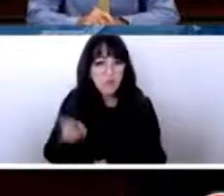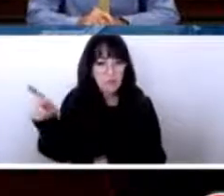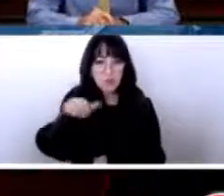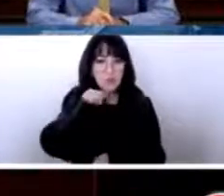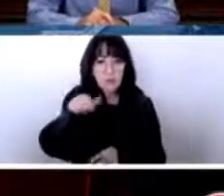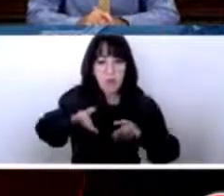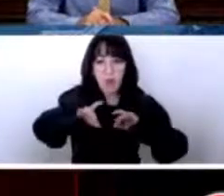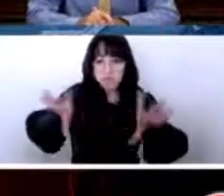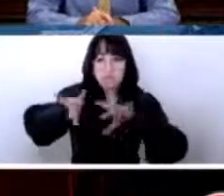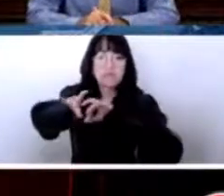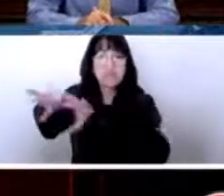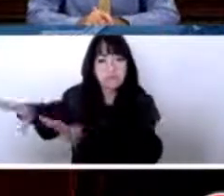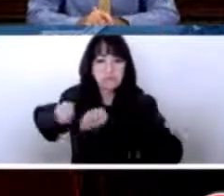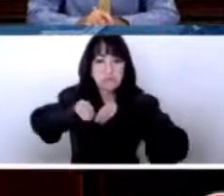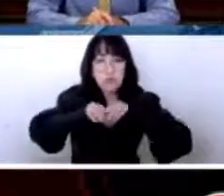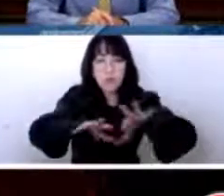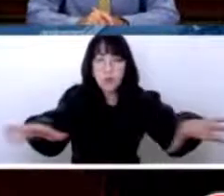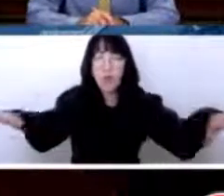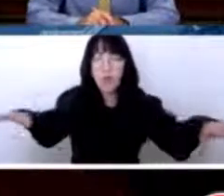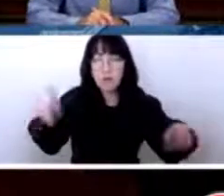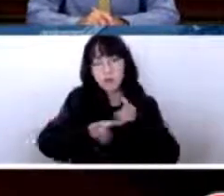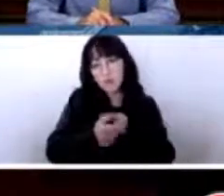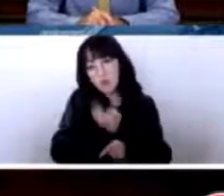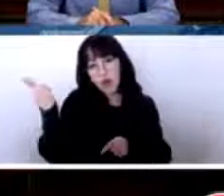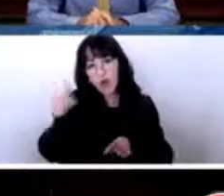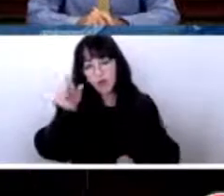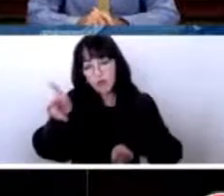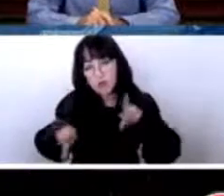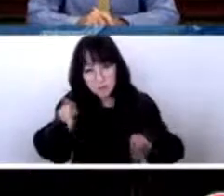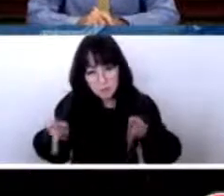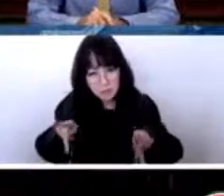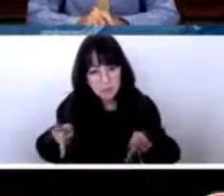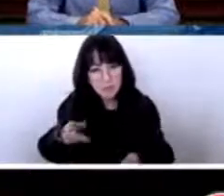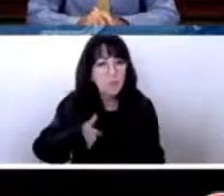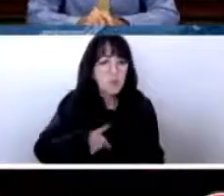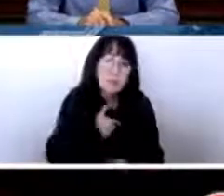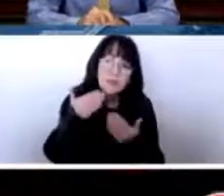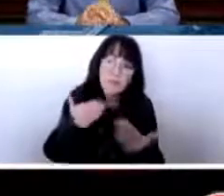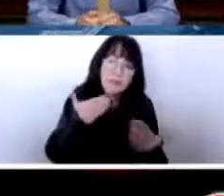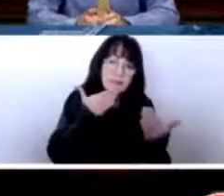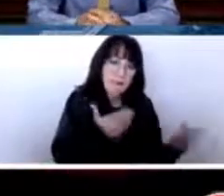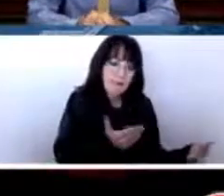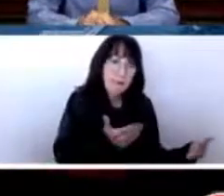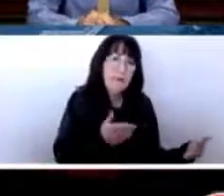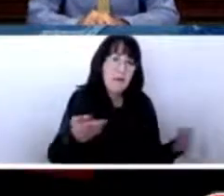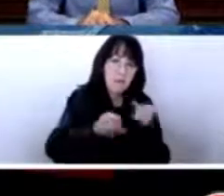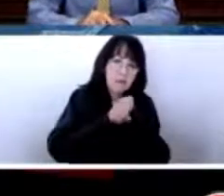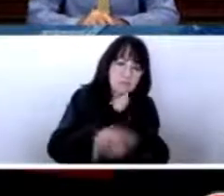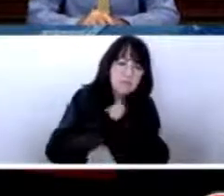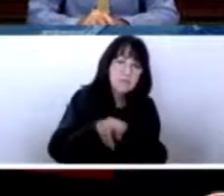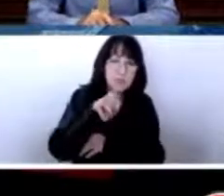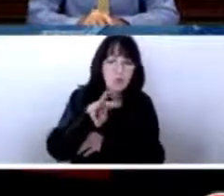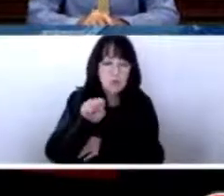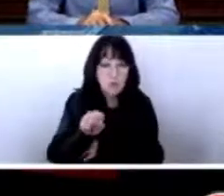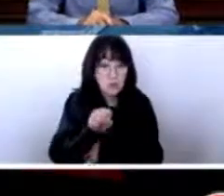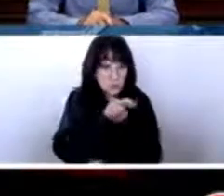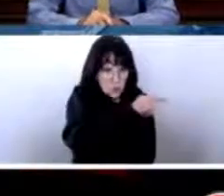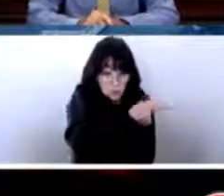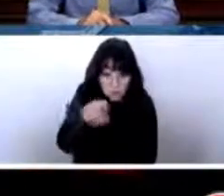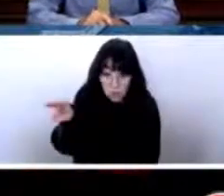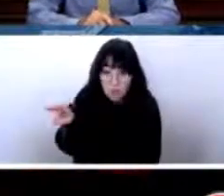So with that, I know we have media that have joined us. We thank everybody for joining us this week. You can do something to help us